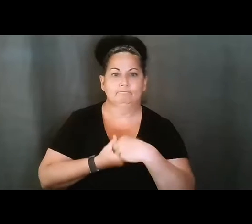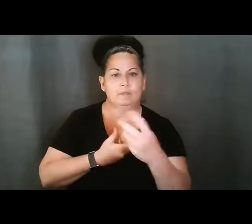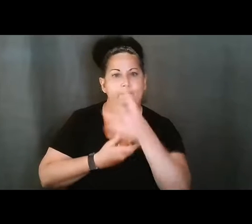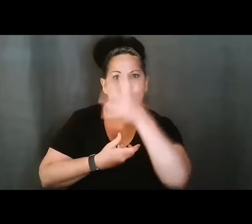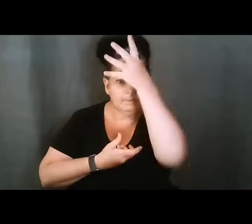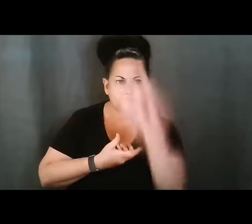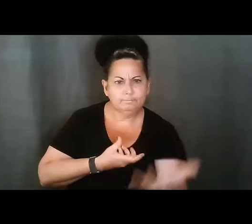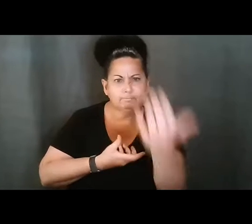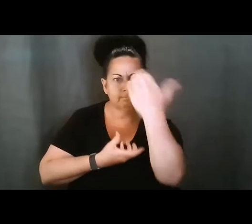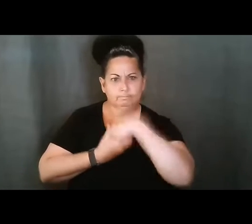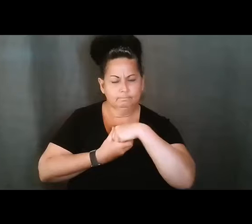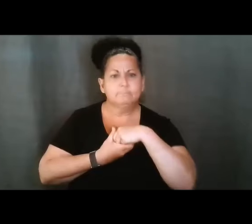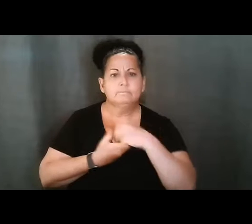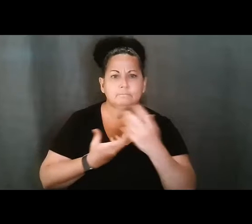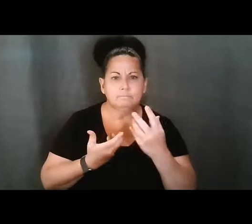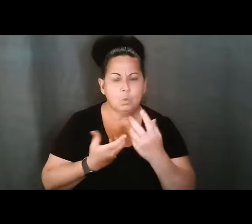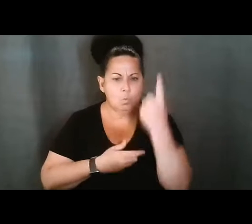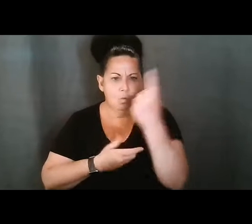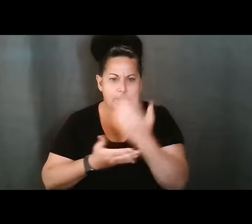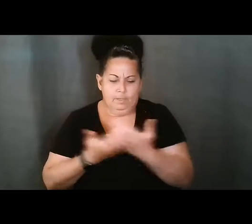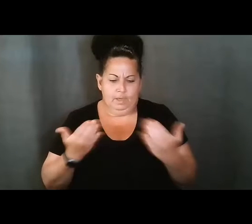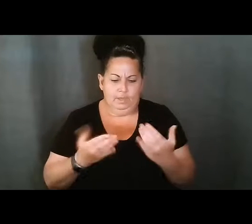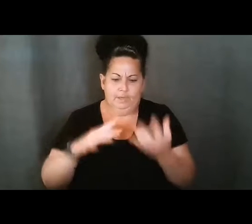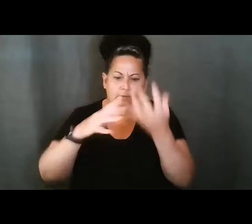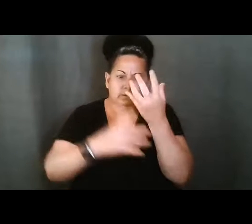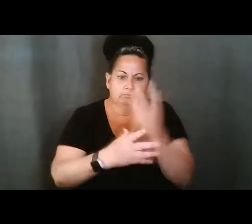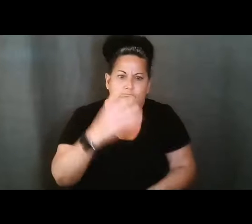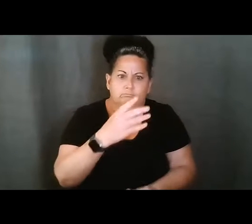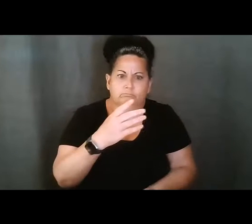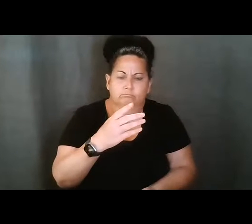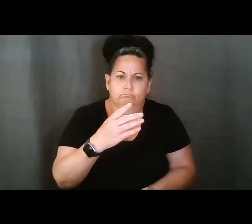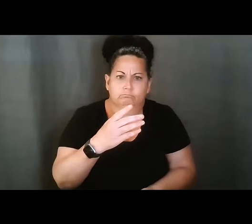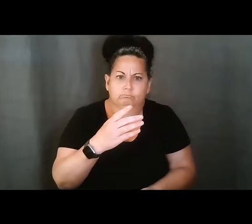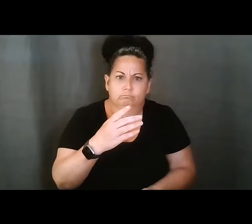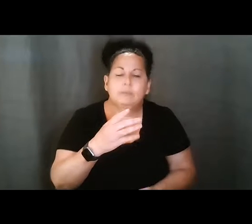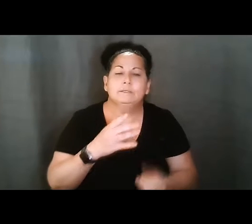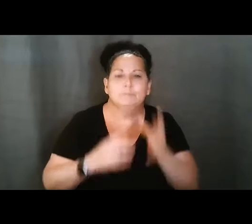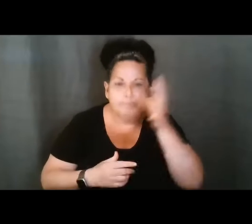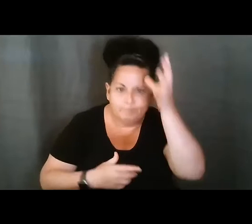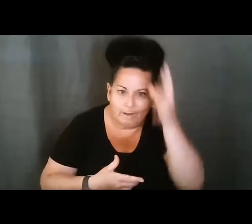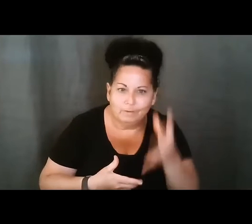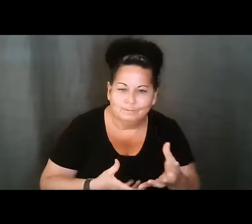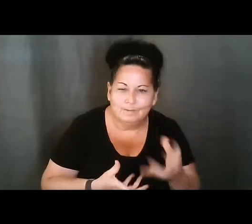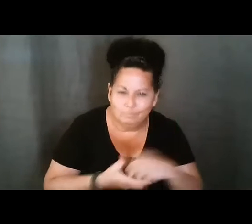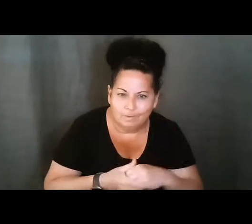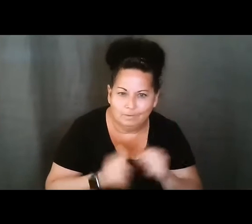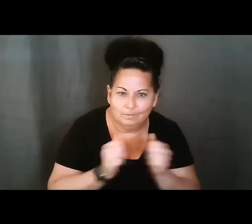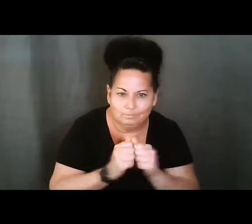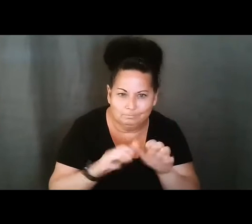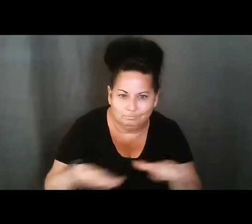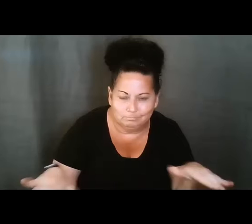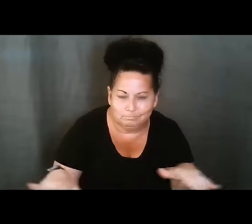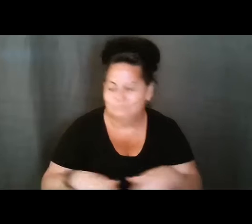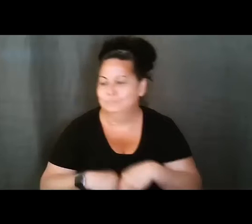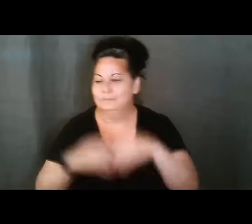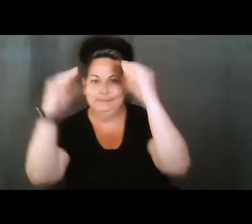We feel like one of the missing components in our society today is parental engagement. You are your child's first teacher. You are your child's best